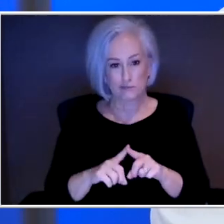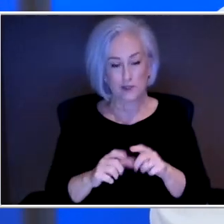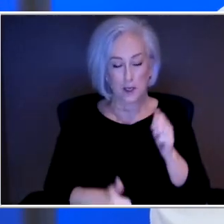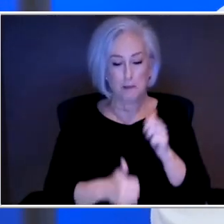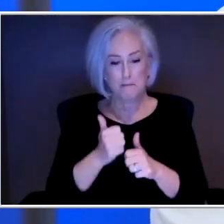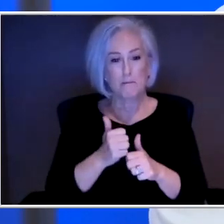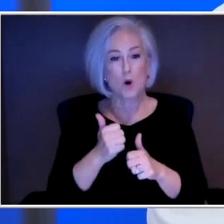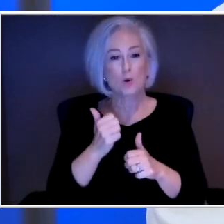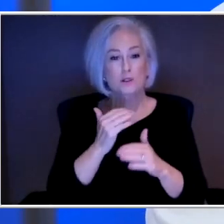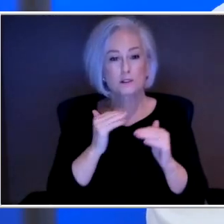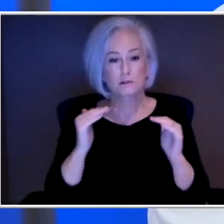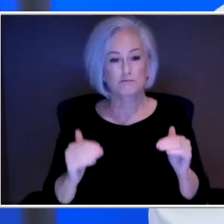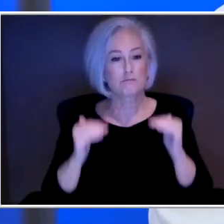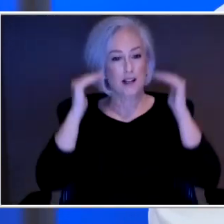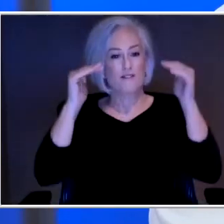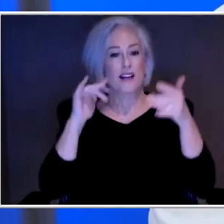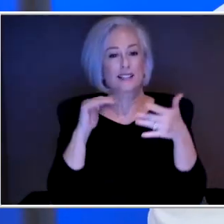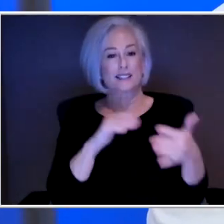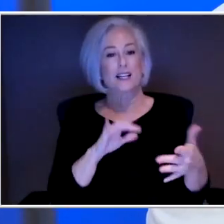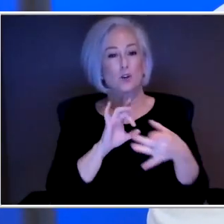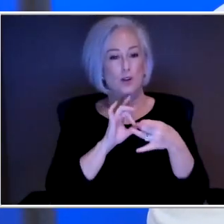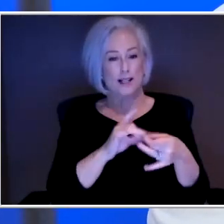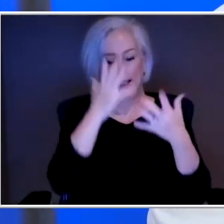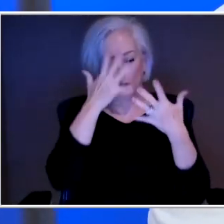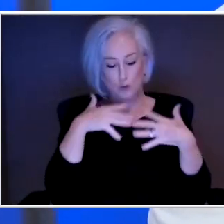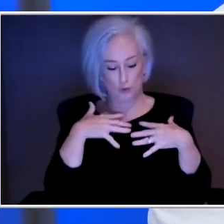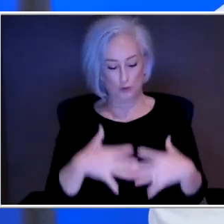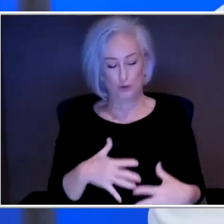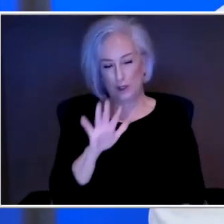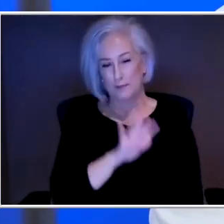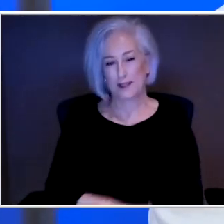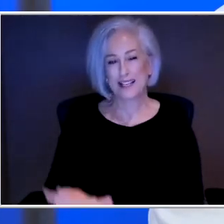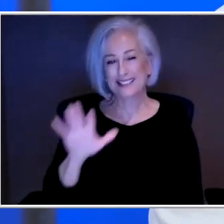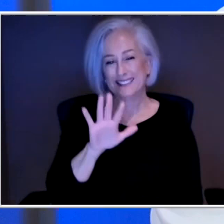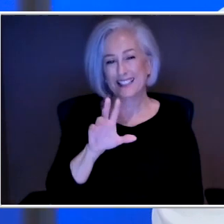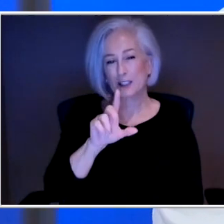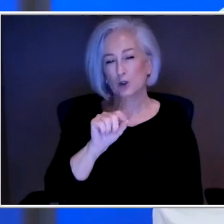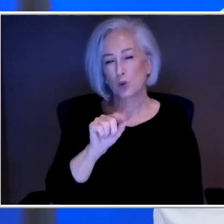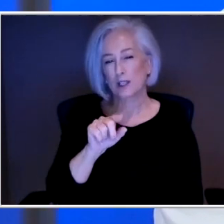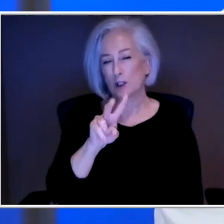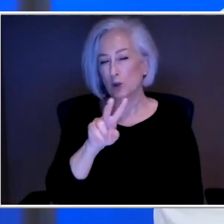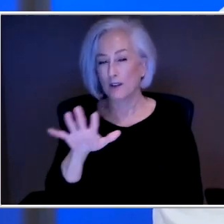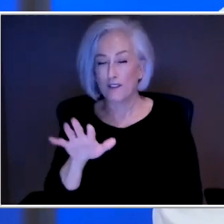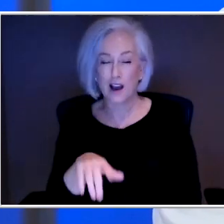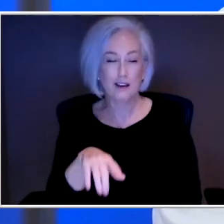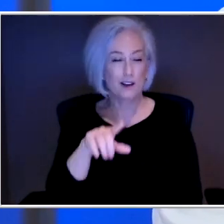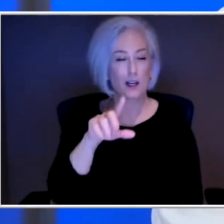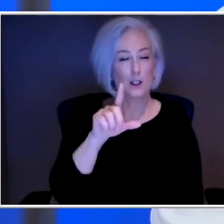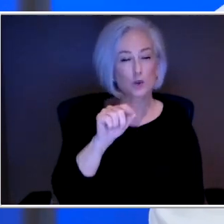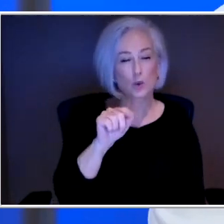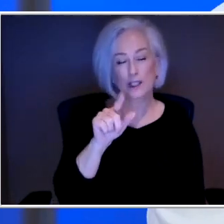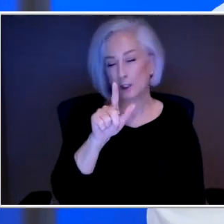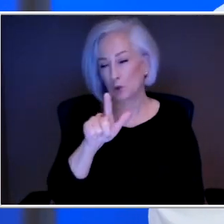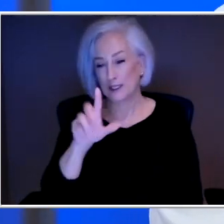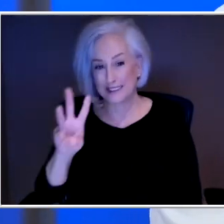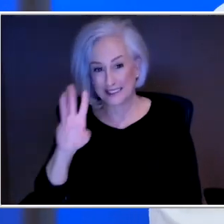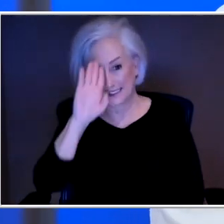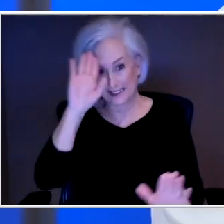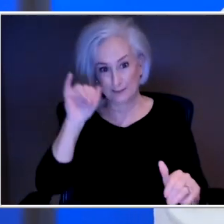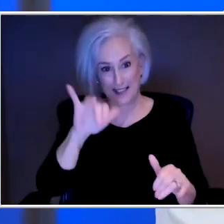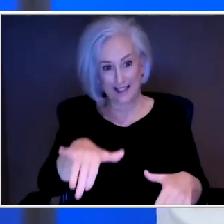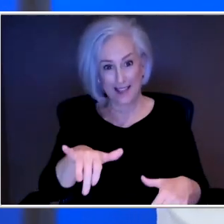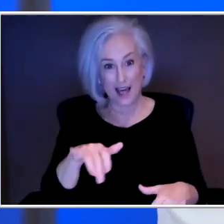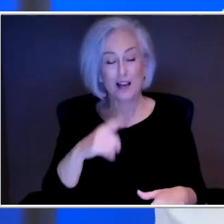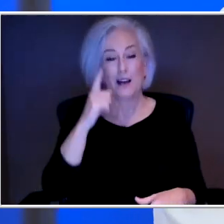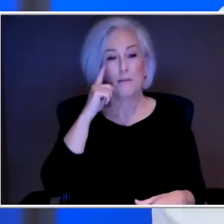treatment-resistant depression. Again, that'll probably be 2025, late in 2025, early 2026 that we're expecting that. But psilocybin's been studied for smoking